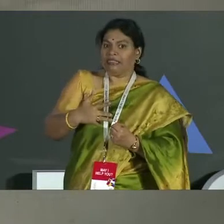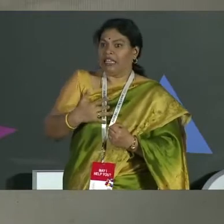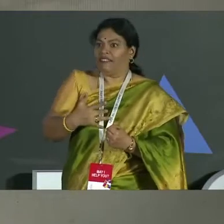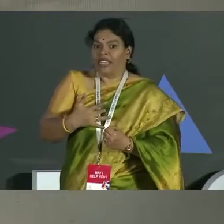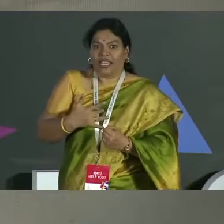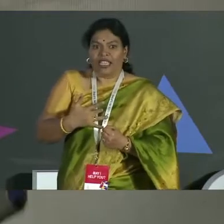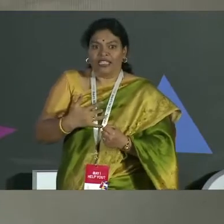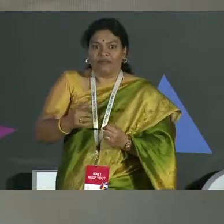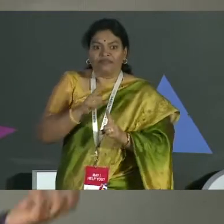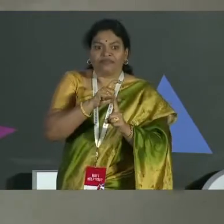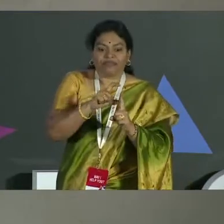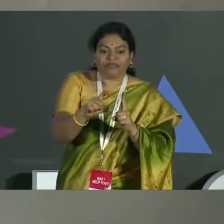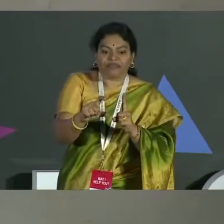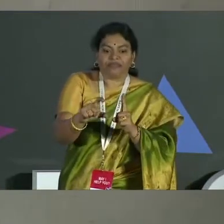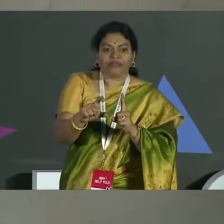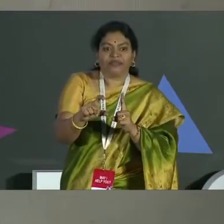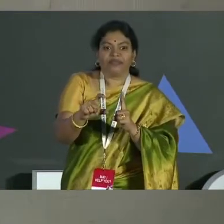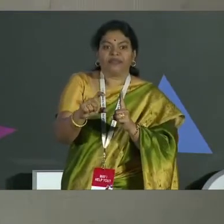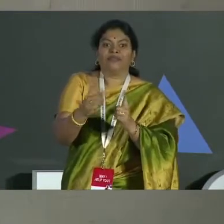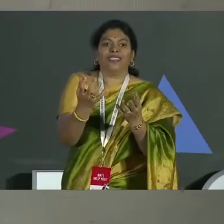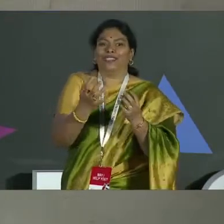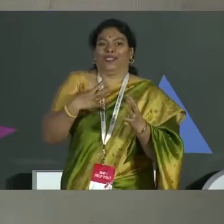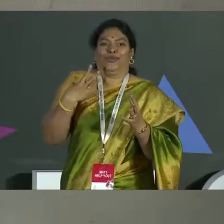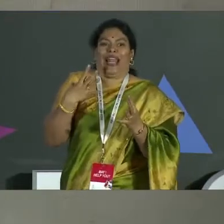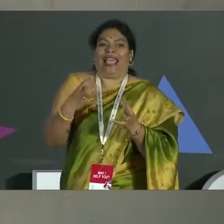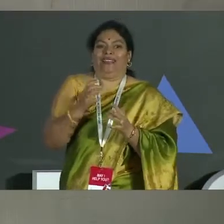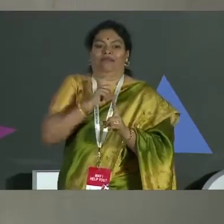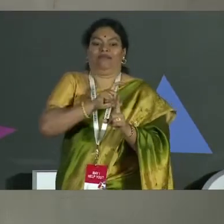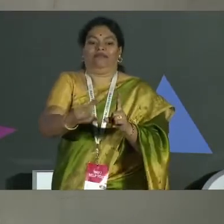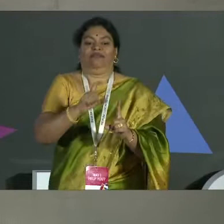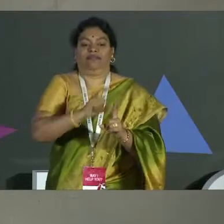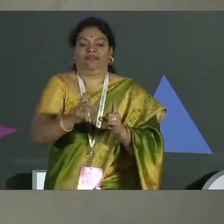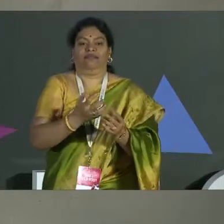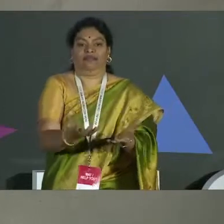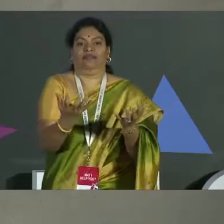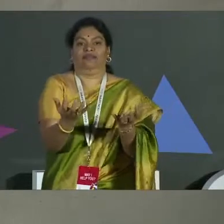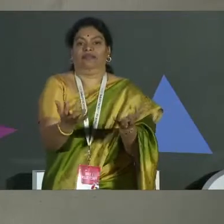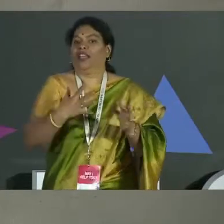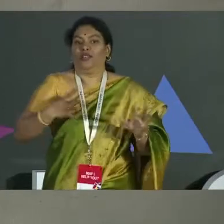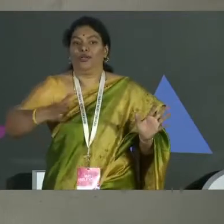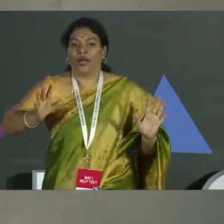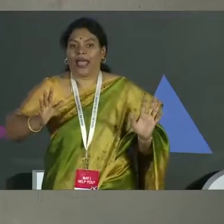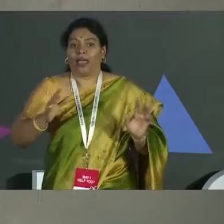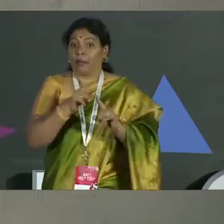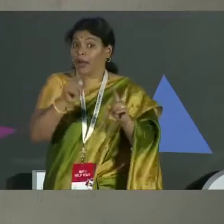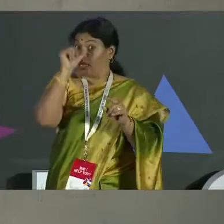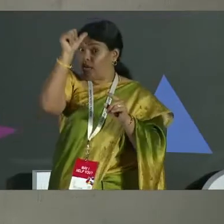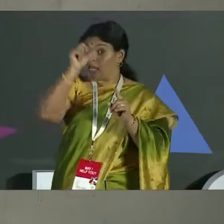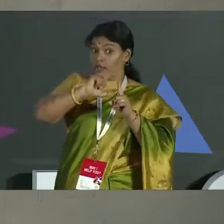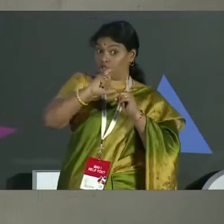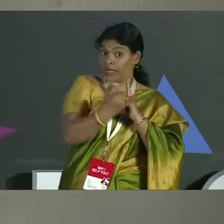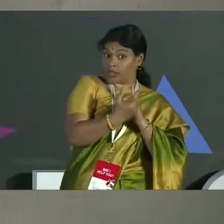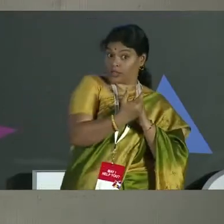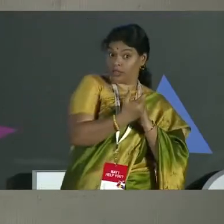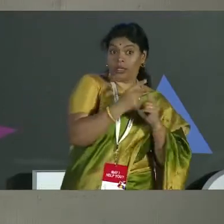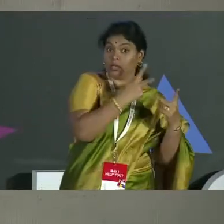charity addicts because they keep wanting charity. They don't try and build their own life. The traditional Indian approach was completely different,